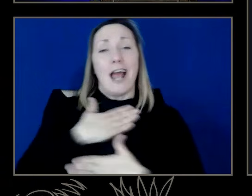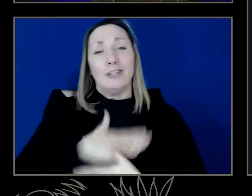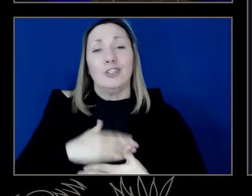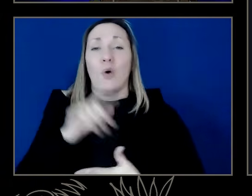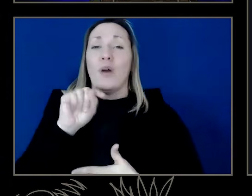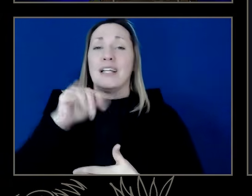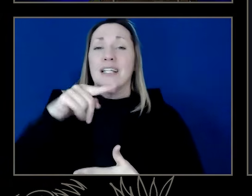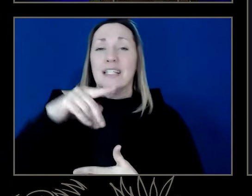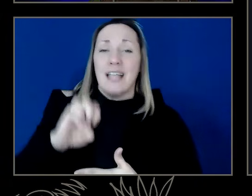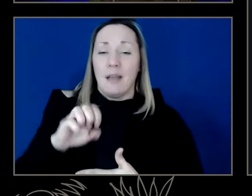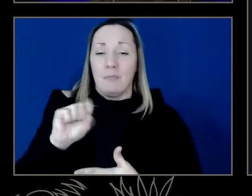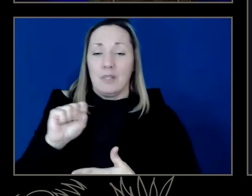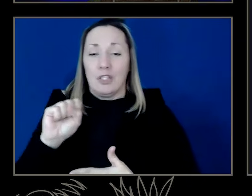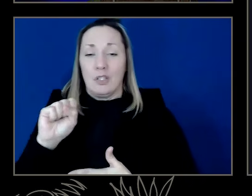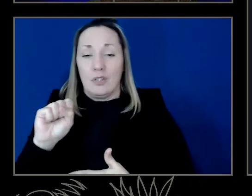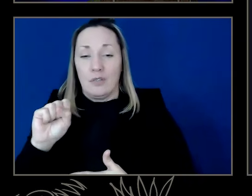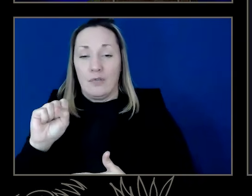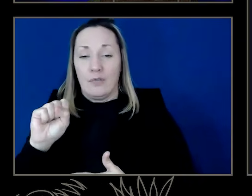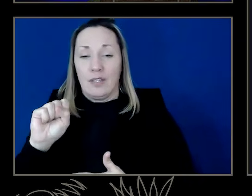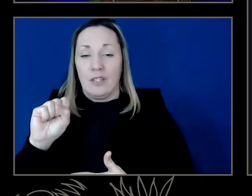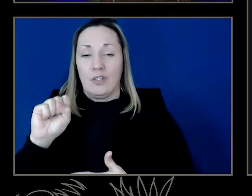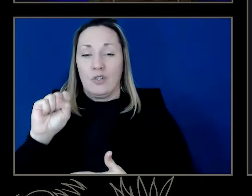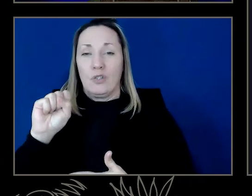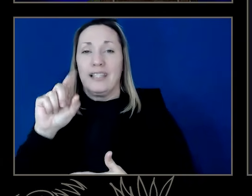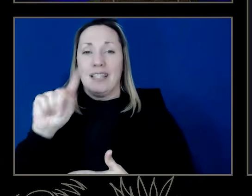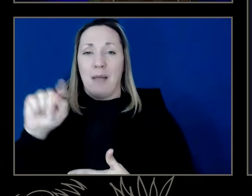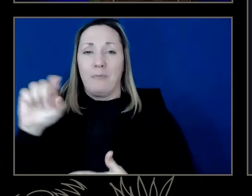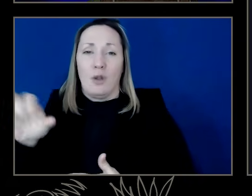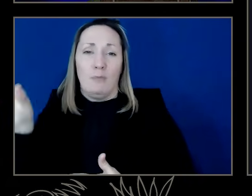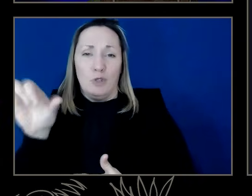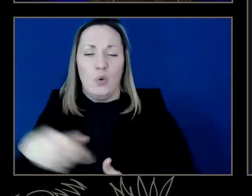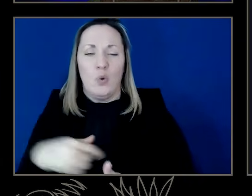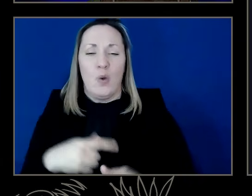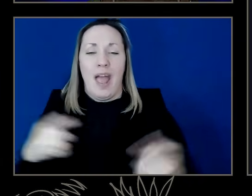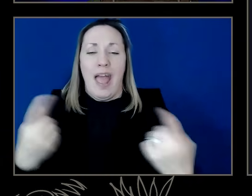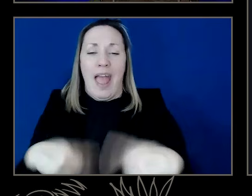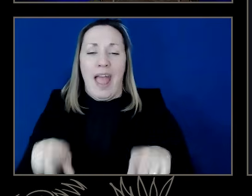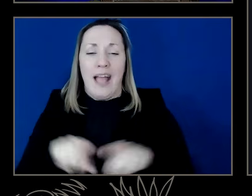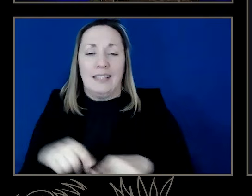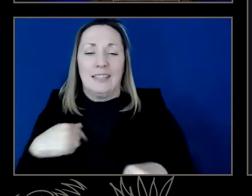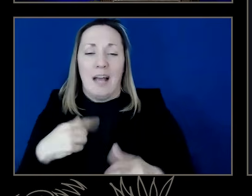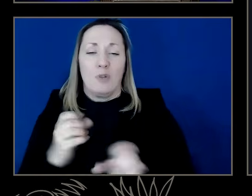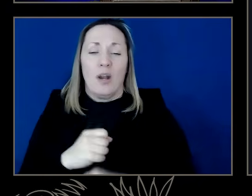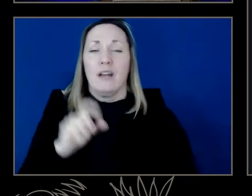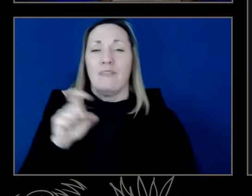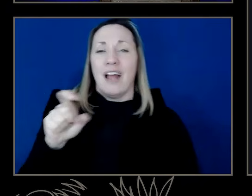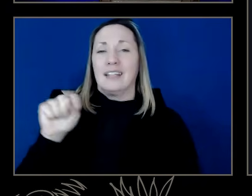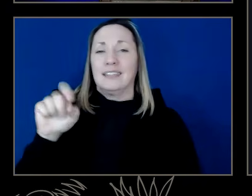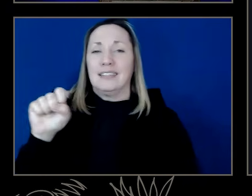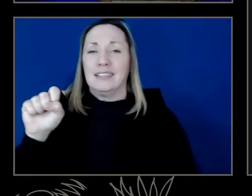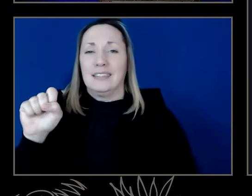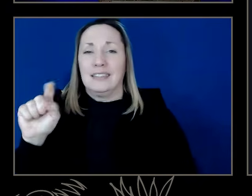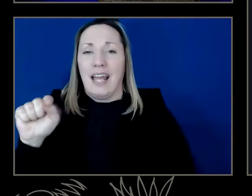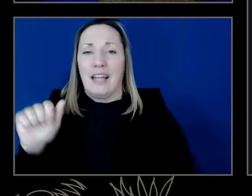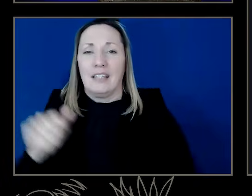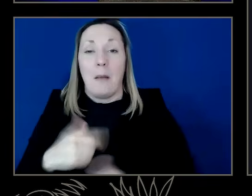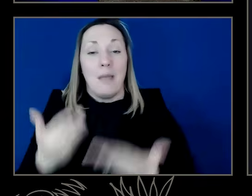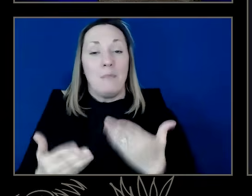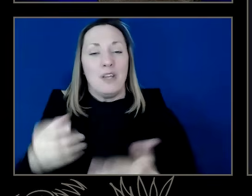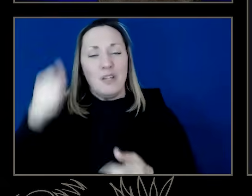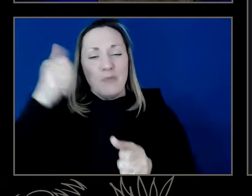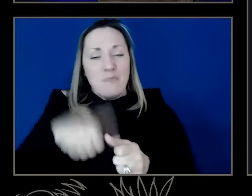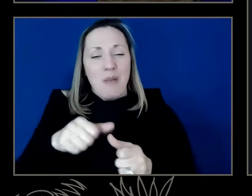am the creator of useState. And also, I gave a talk a while ago called Goodbye UseEffect. Some of you might remember that,